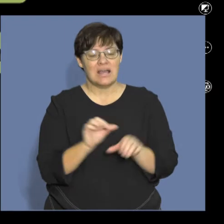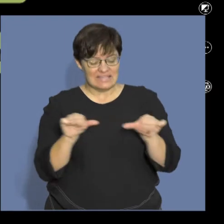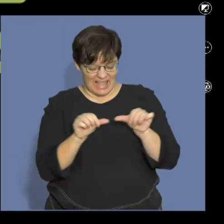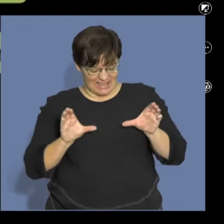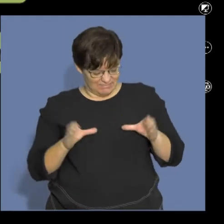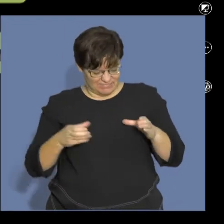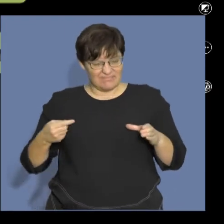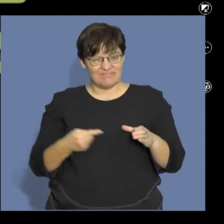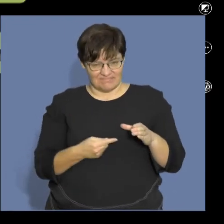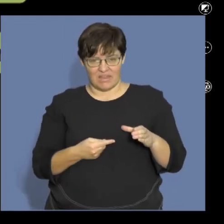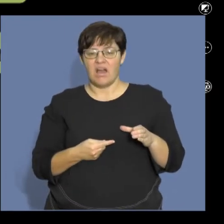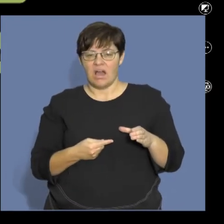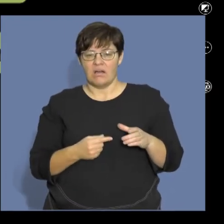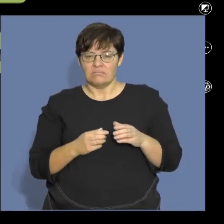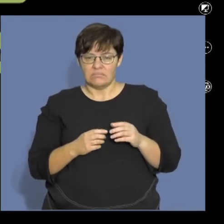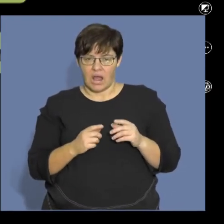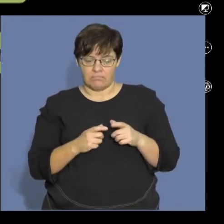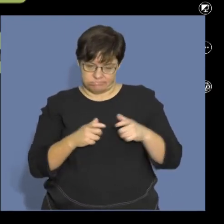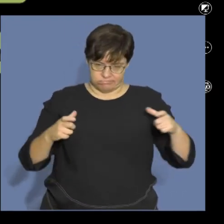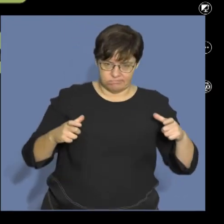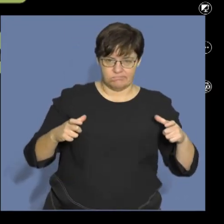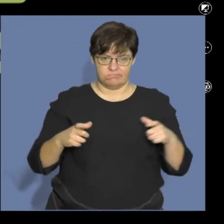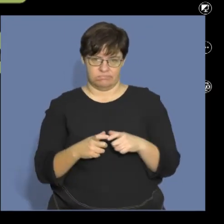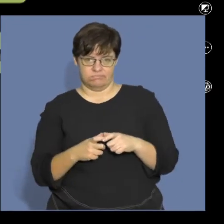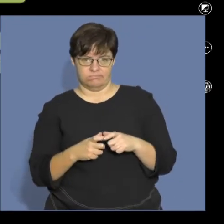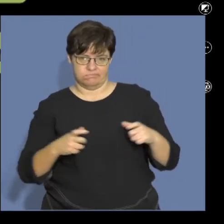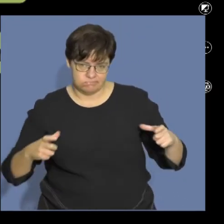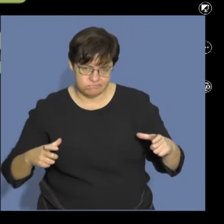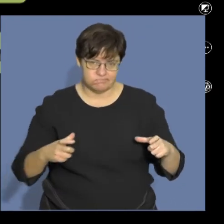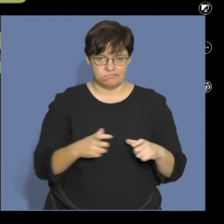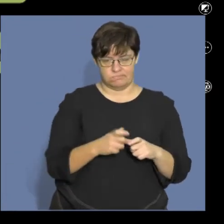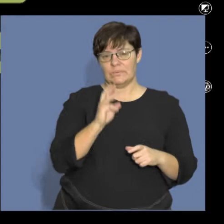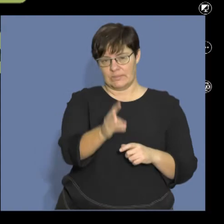size is going to change.